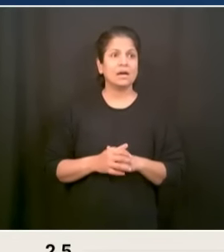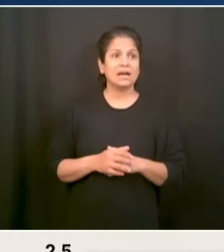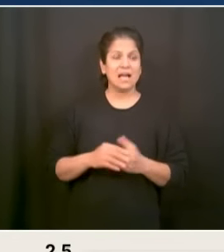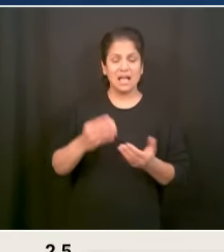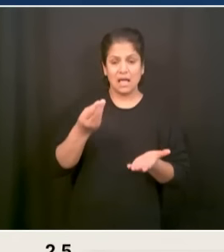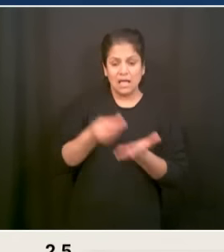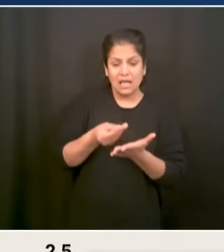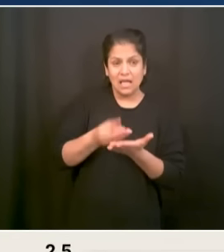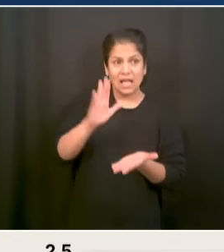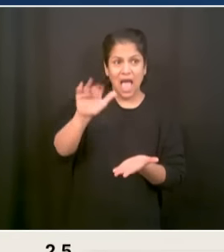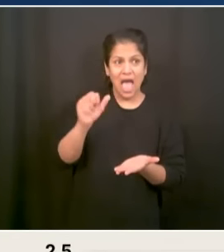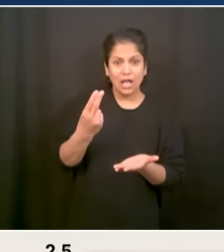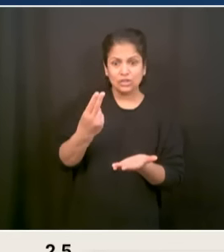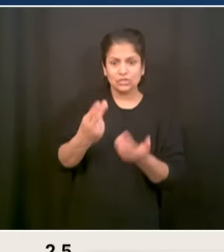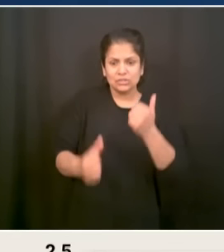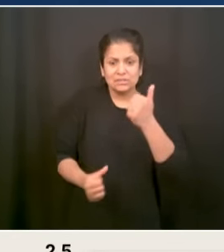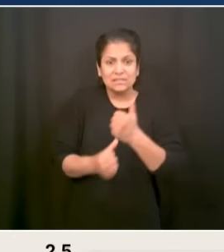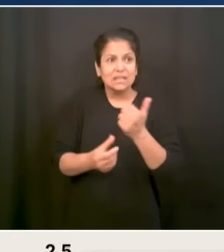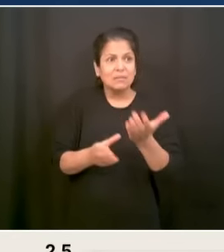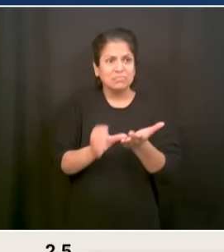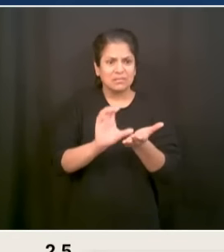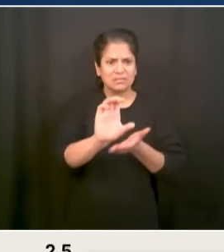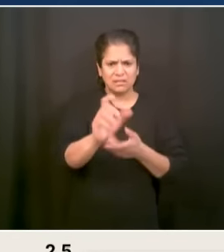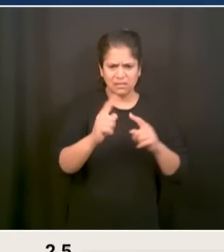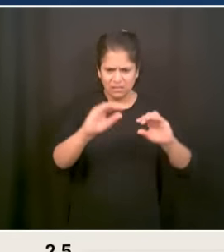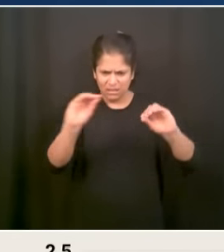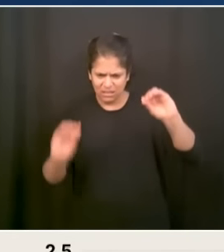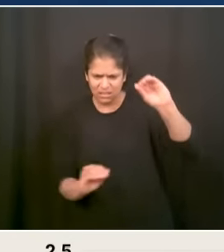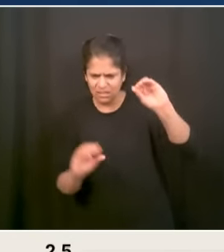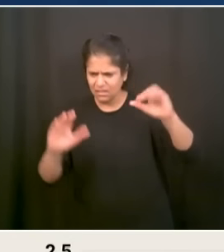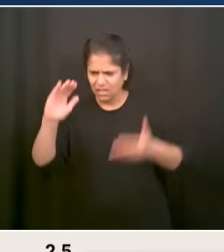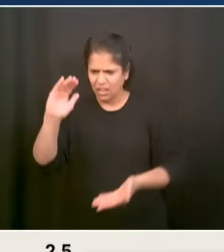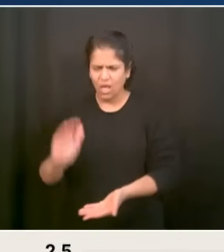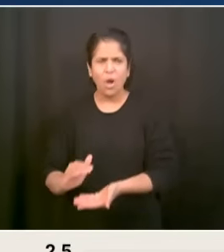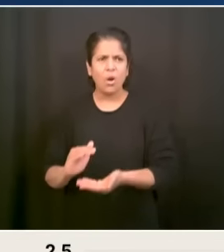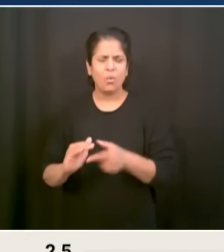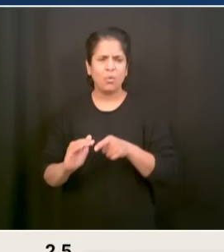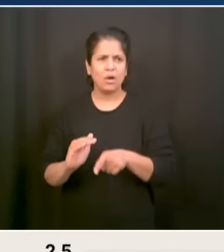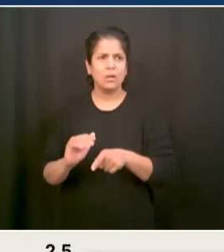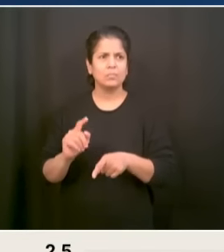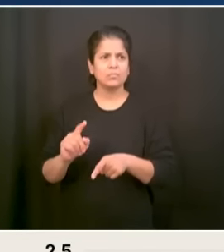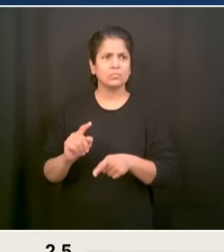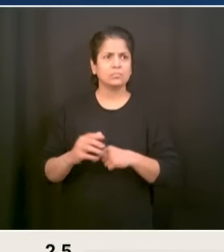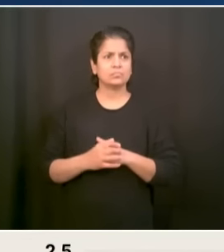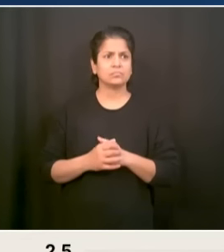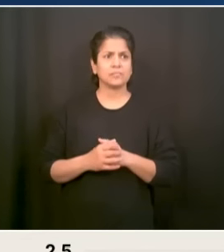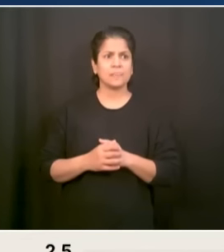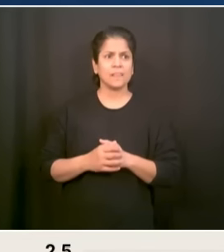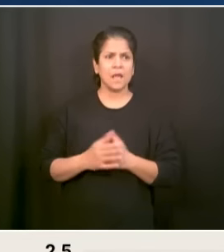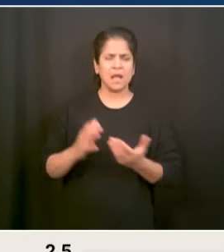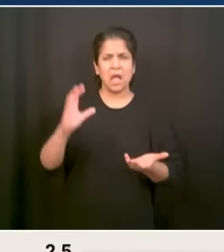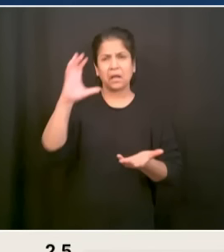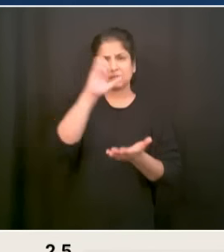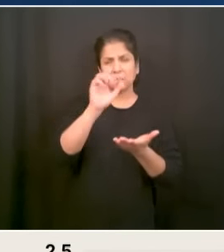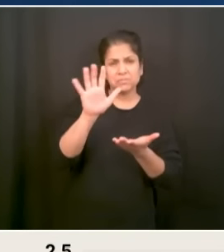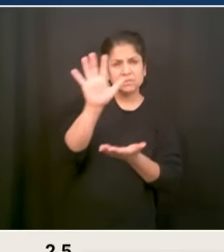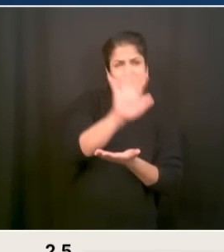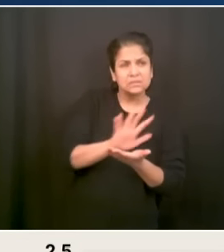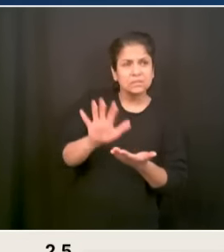$1.47 billion for shelter costs this fiscal year, but current estimates reflect an additional unaccounted for $500